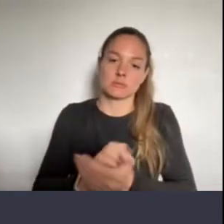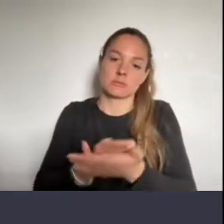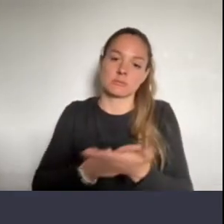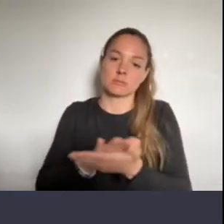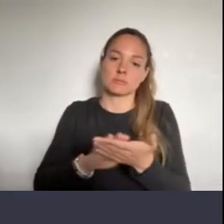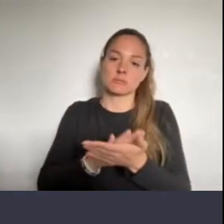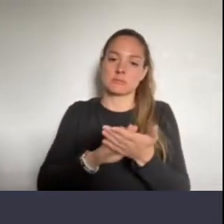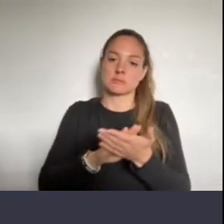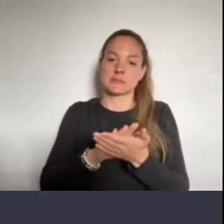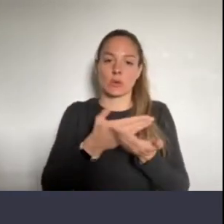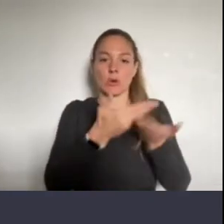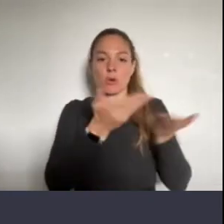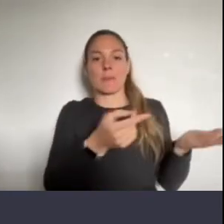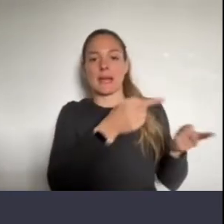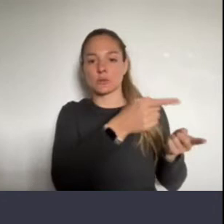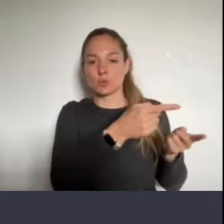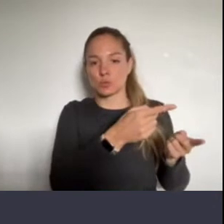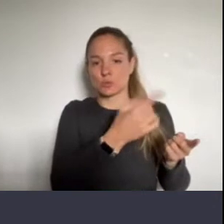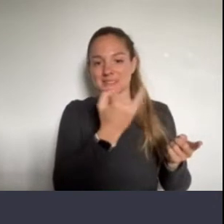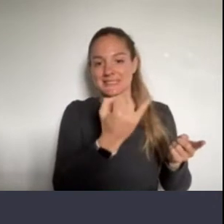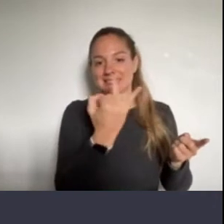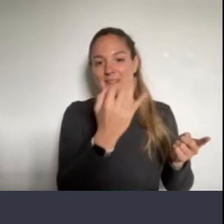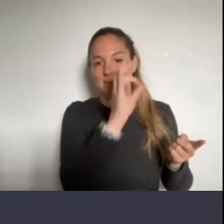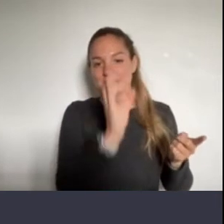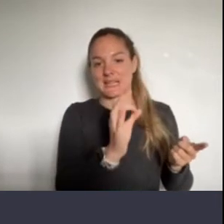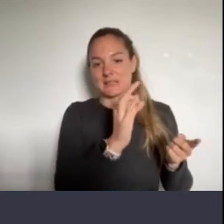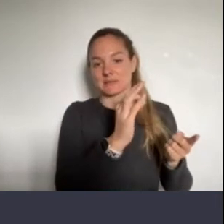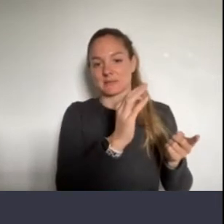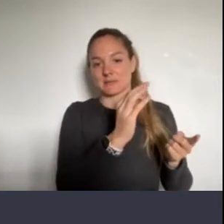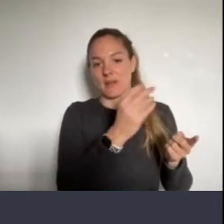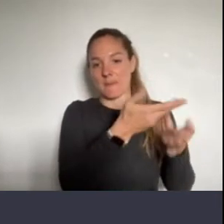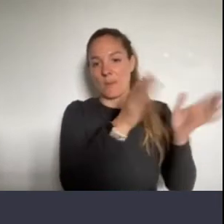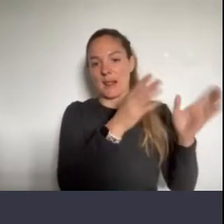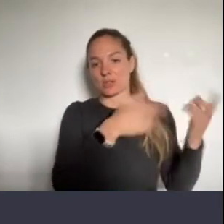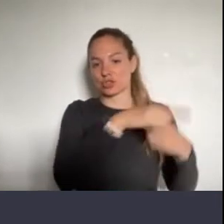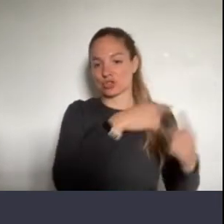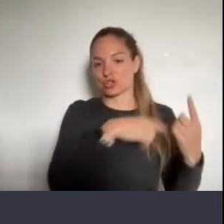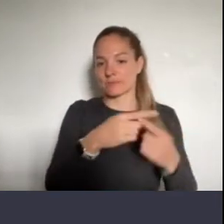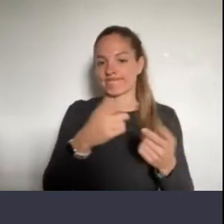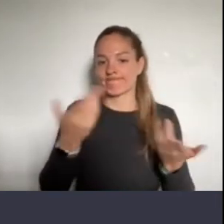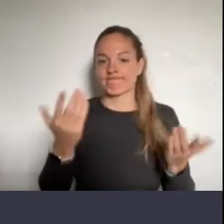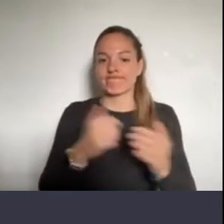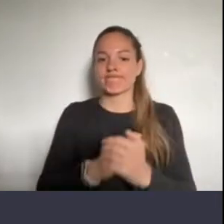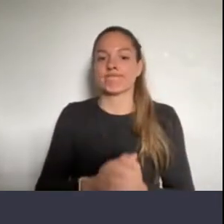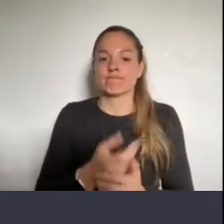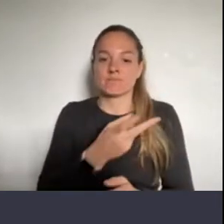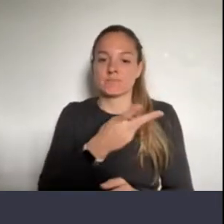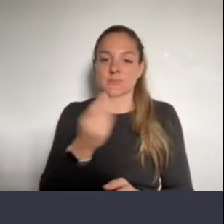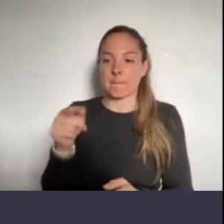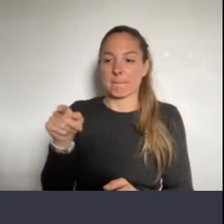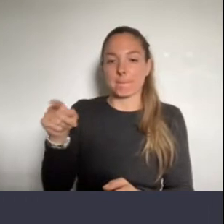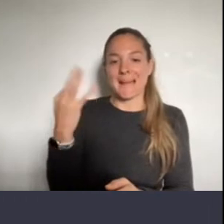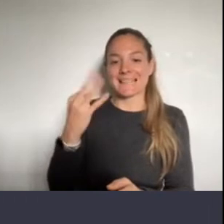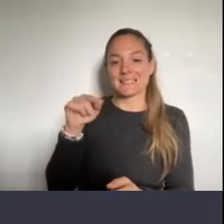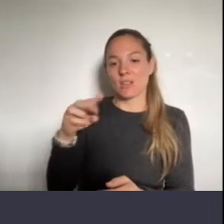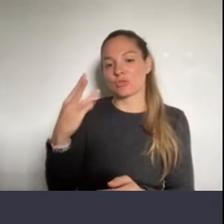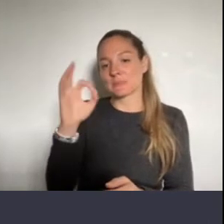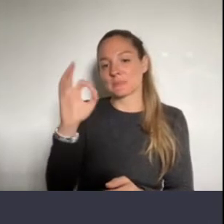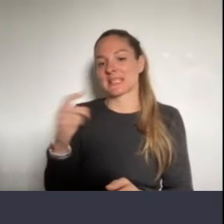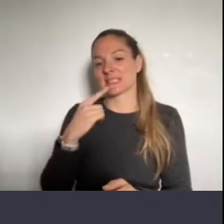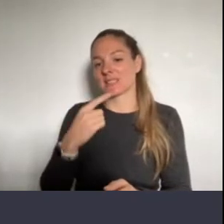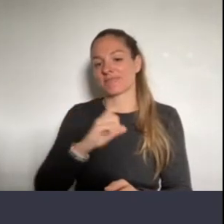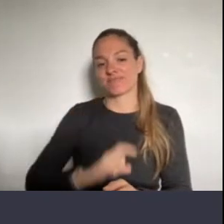to the 67% of the population. And 18.3% said they had no confidence at all.